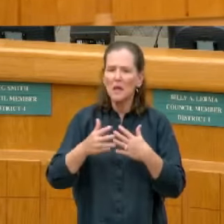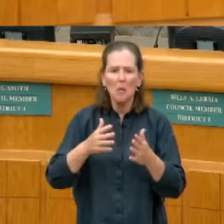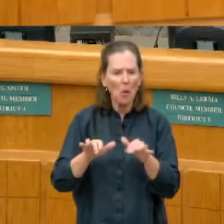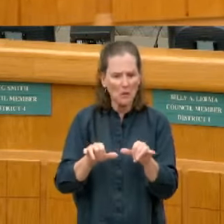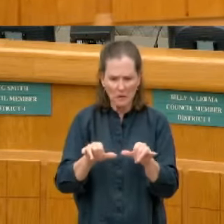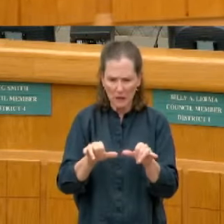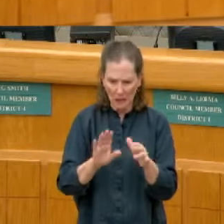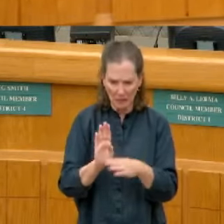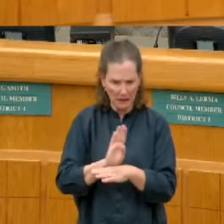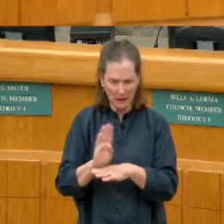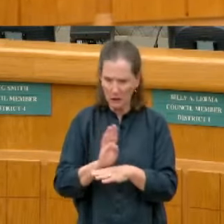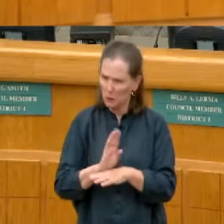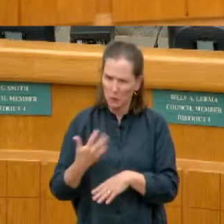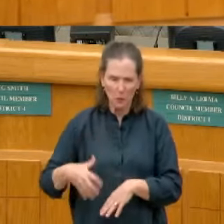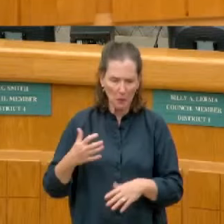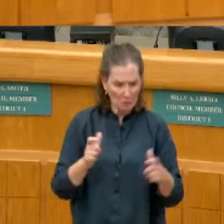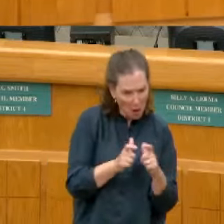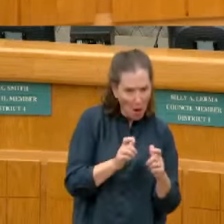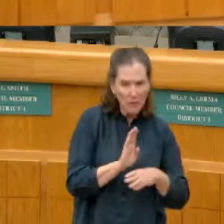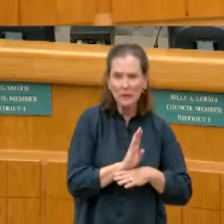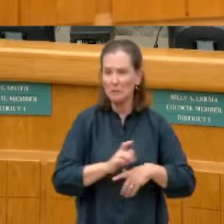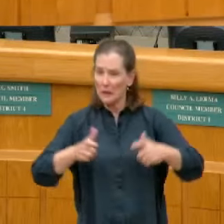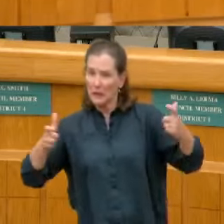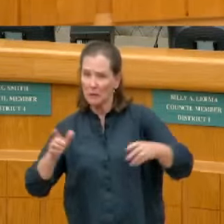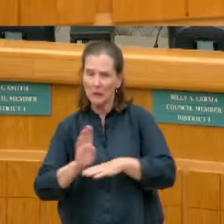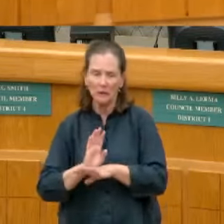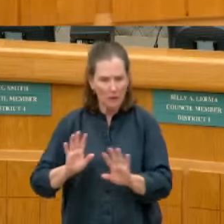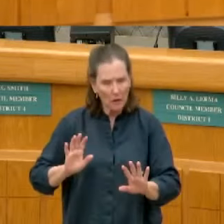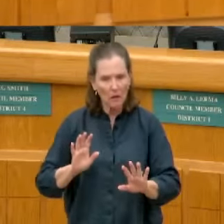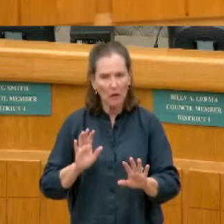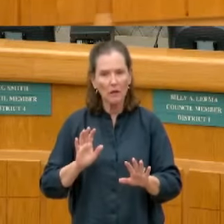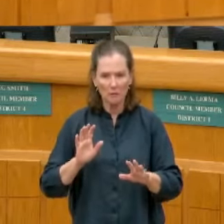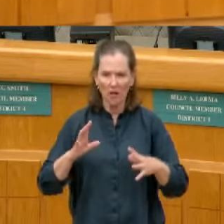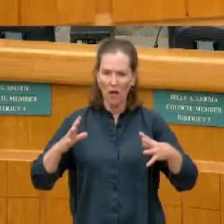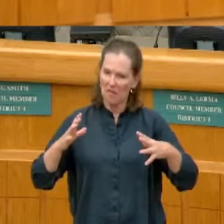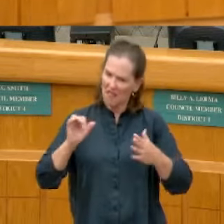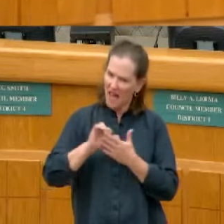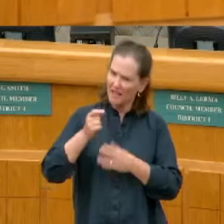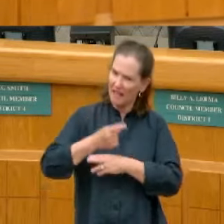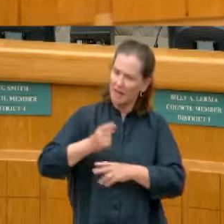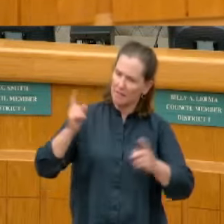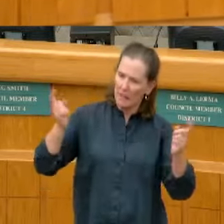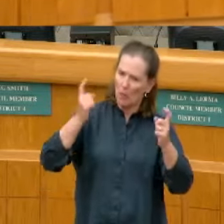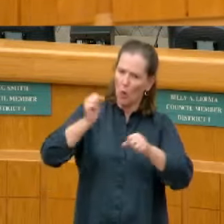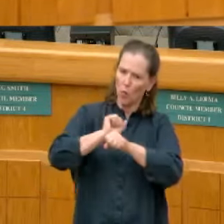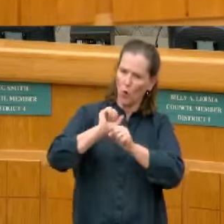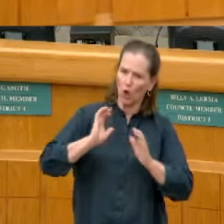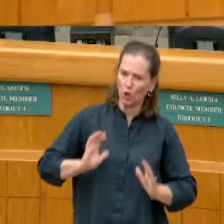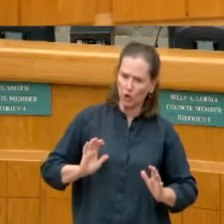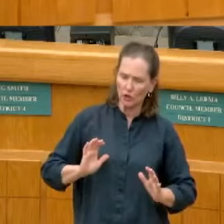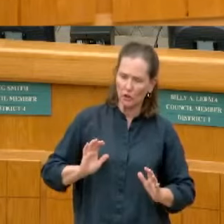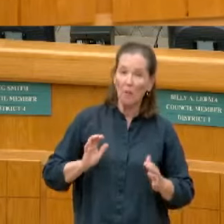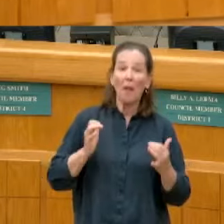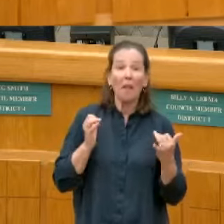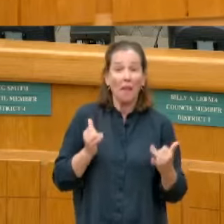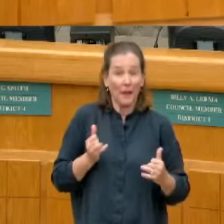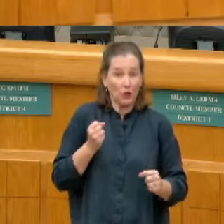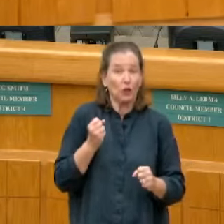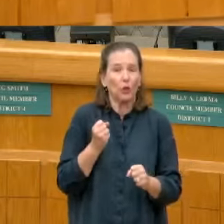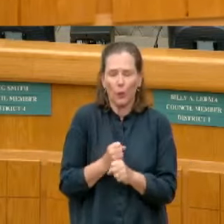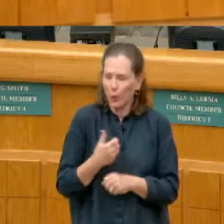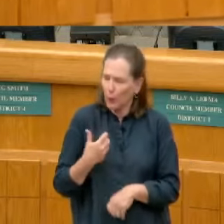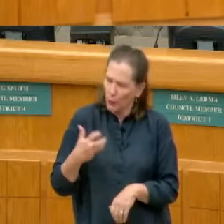industry. And I want to tell you why I'm worried about Labor Day weekend this year. So last week, we talked about